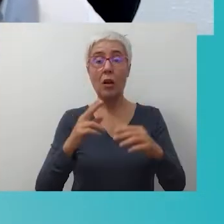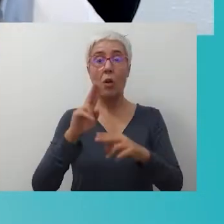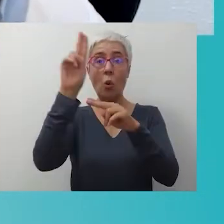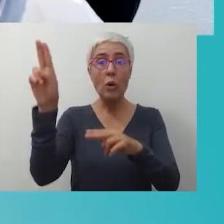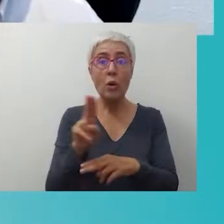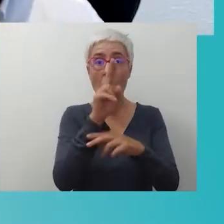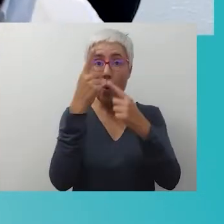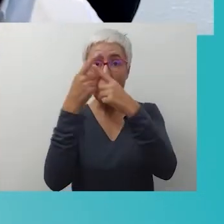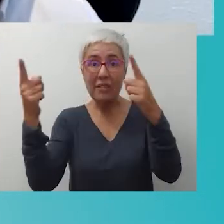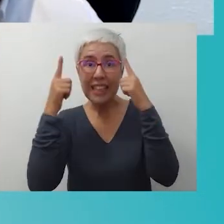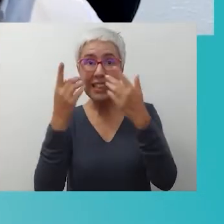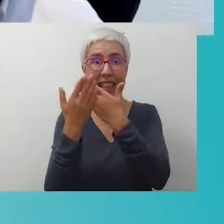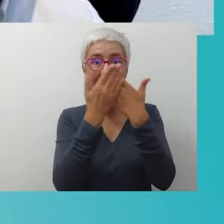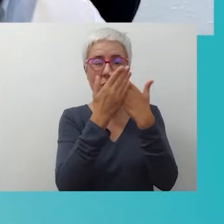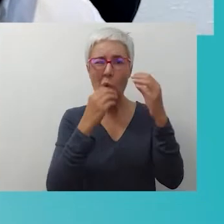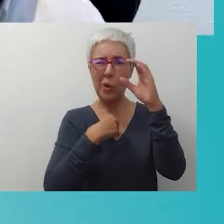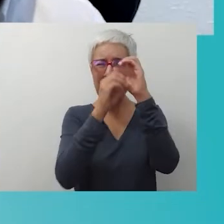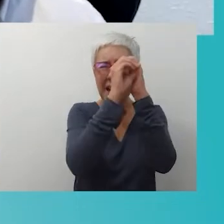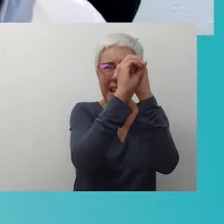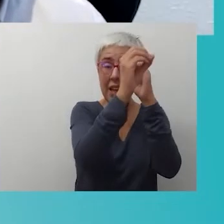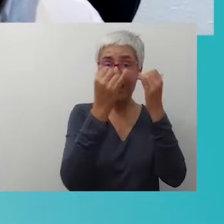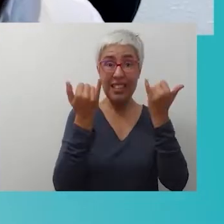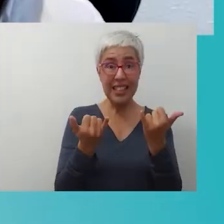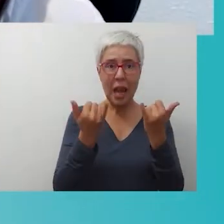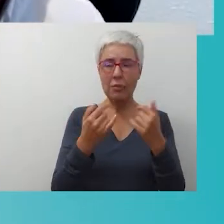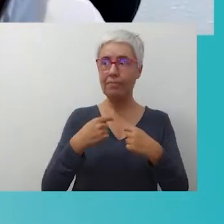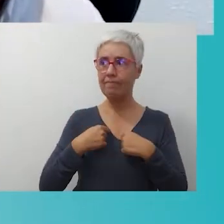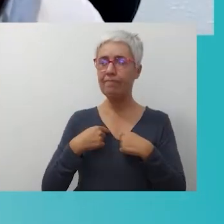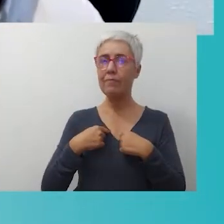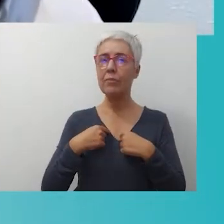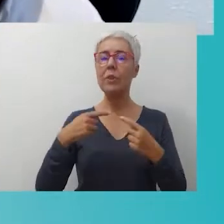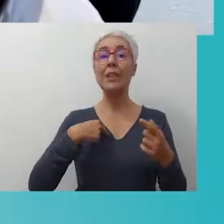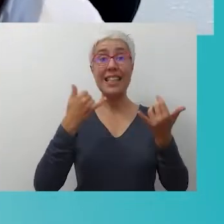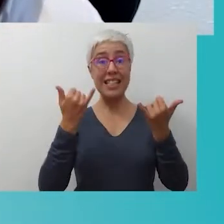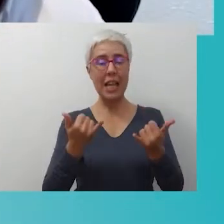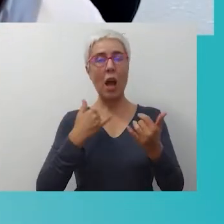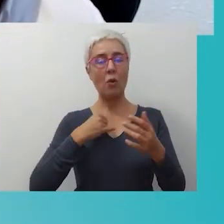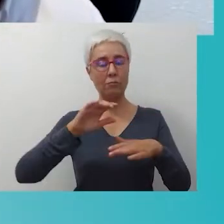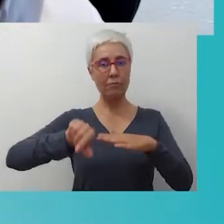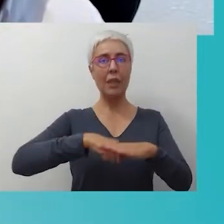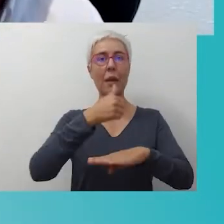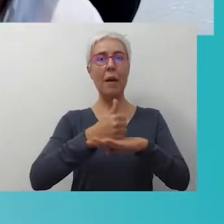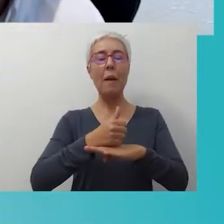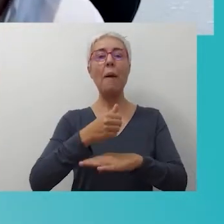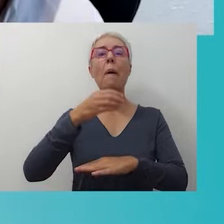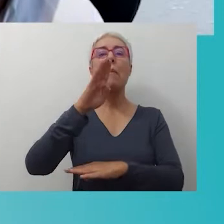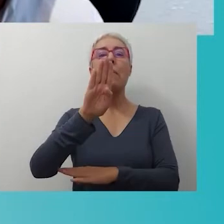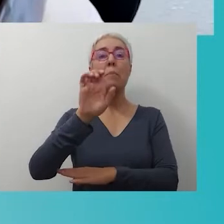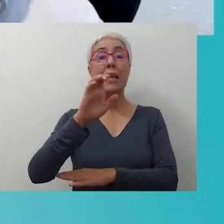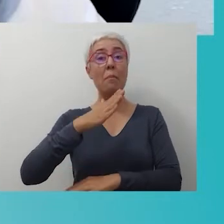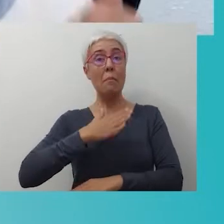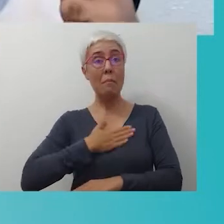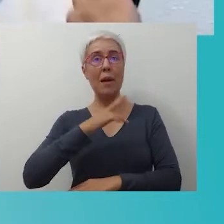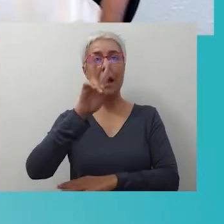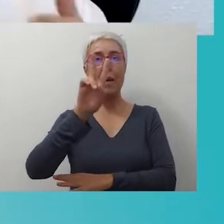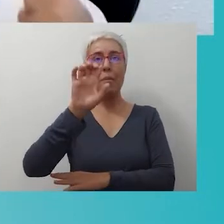university, high school, or school. Because of them, because of Vega, we create Be My Vega. Be My Vega allows all the students to